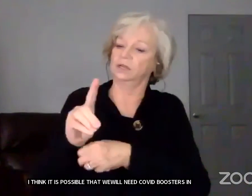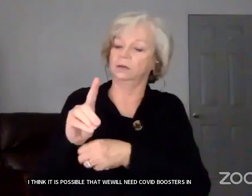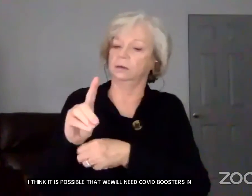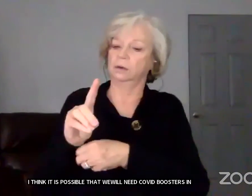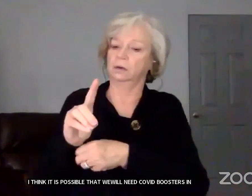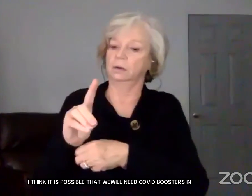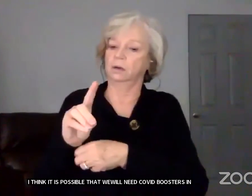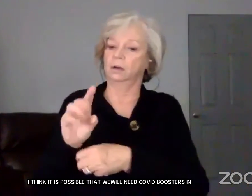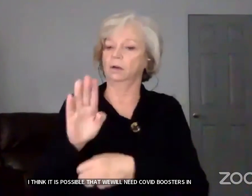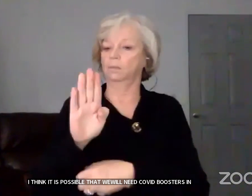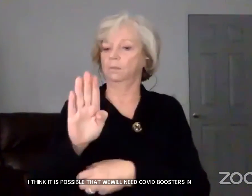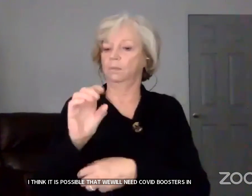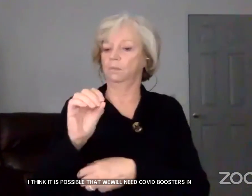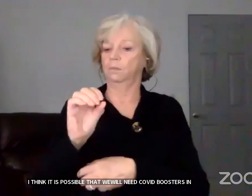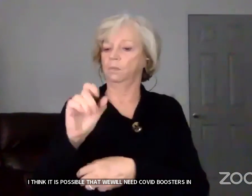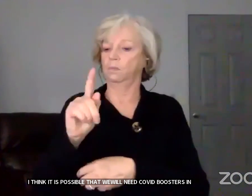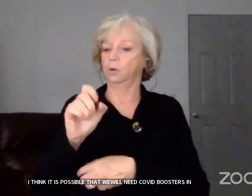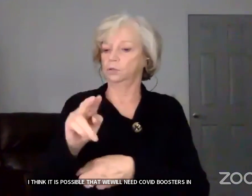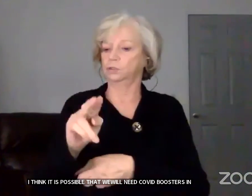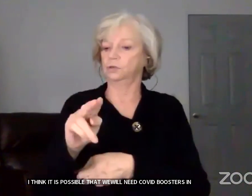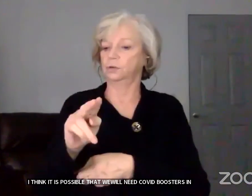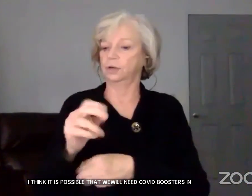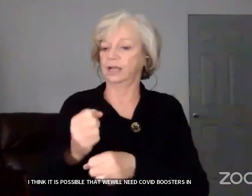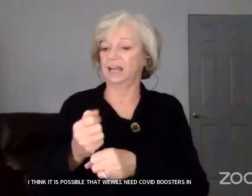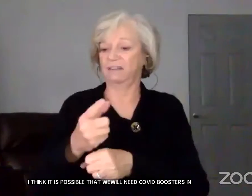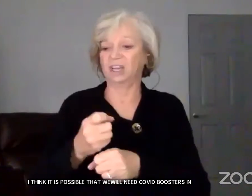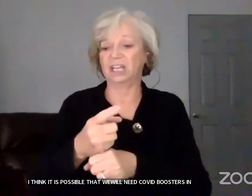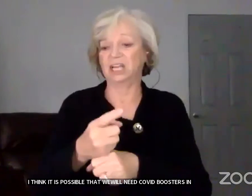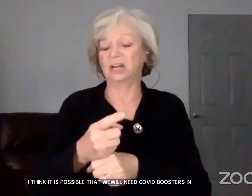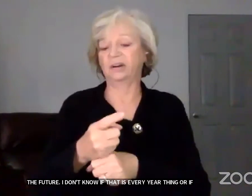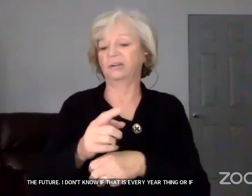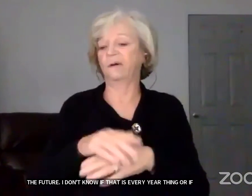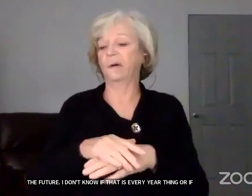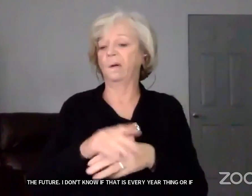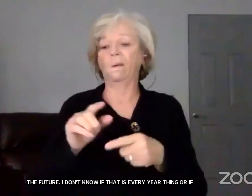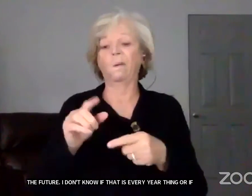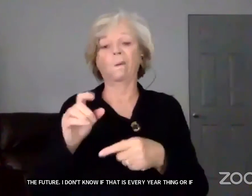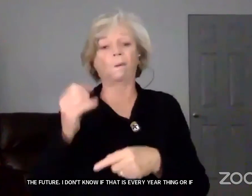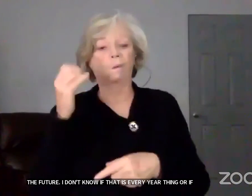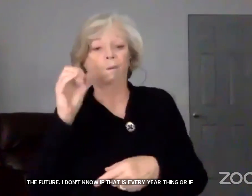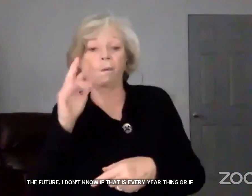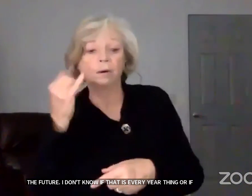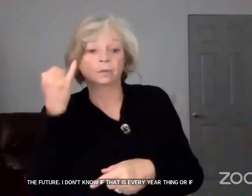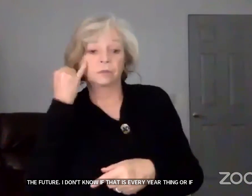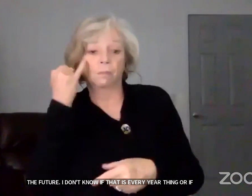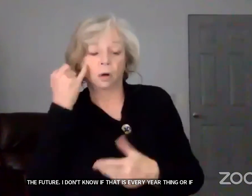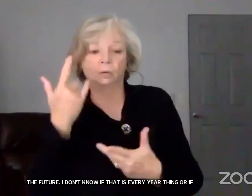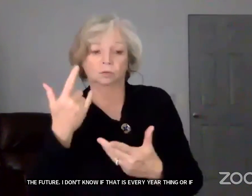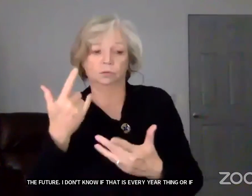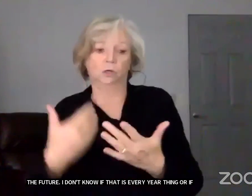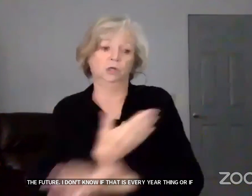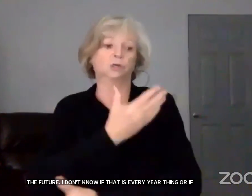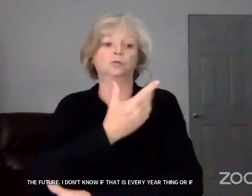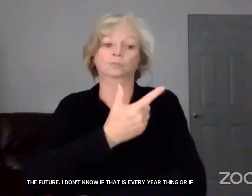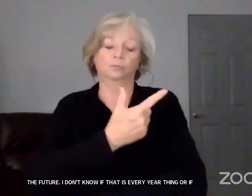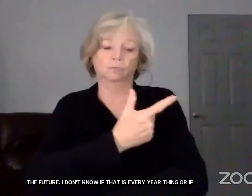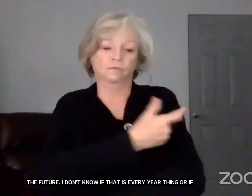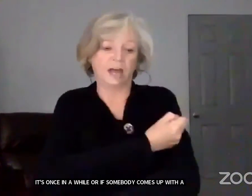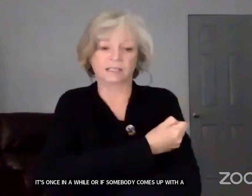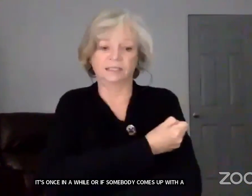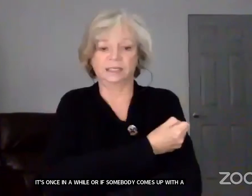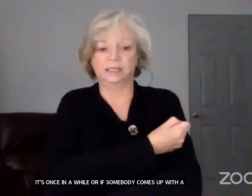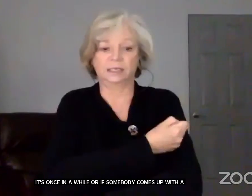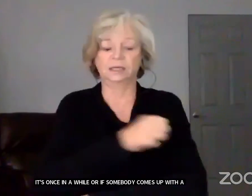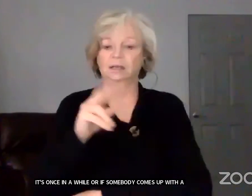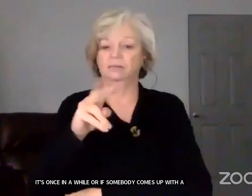thing, or if it's once in a while, or if somebody comes up with a vaccine that has sort of, that's sort of